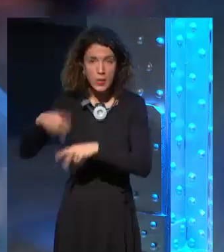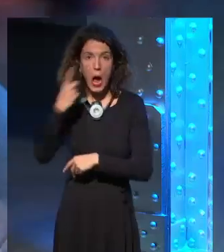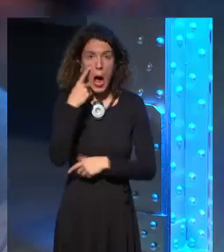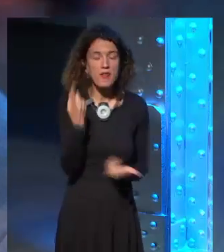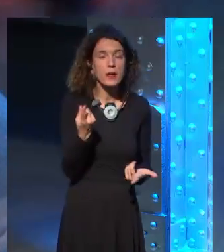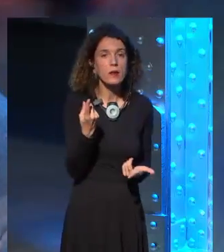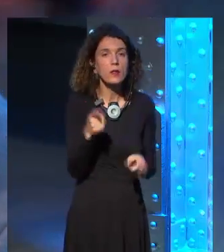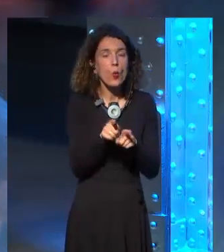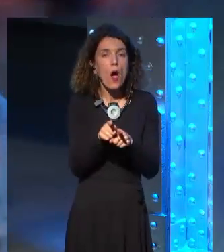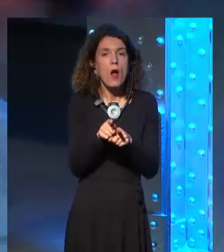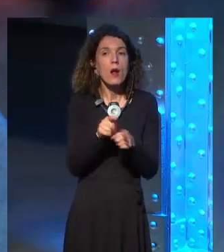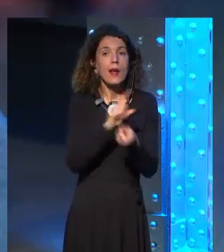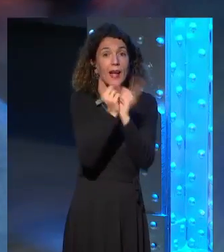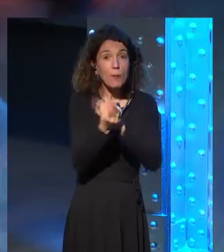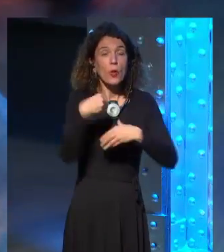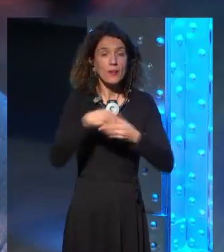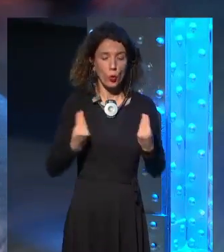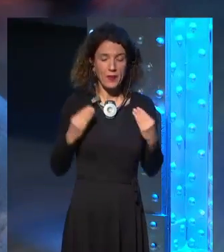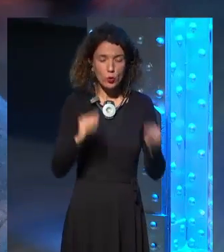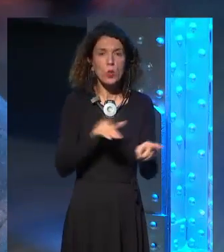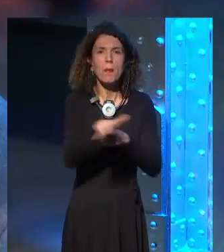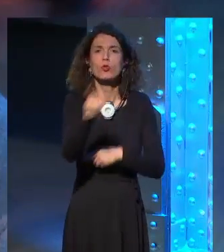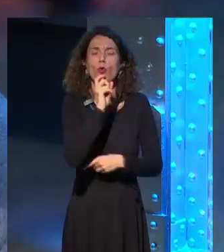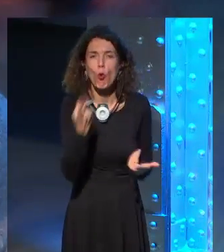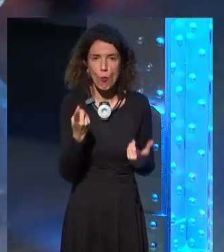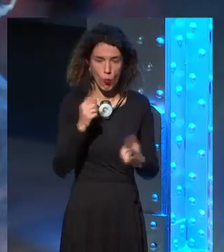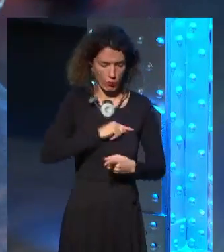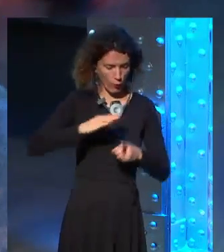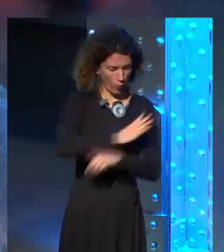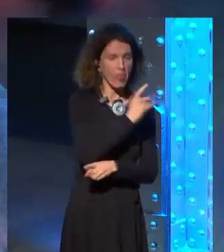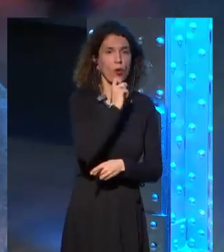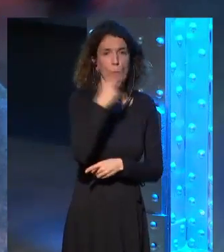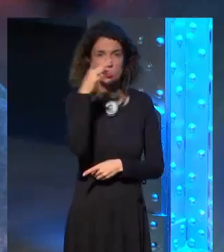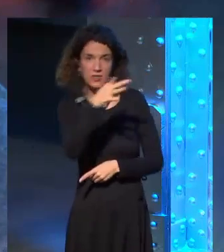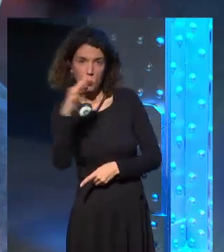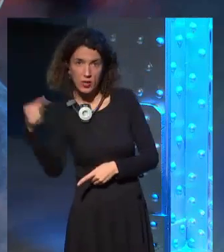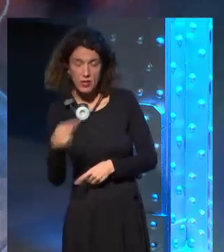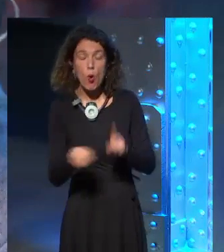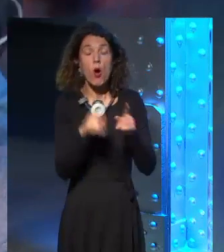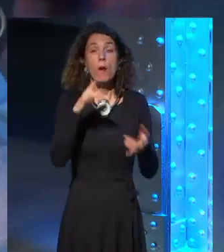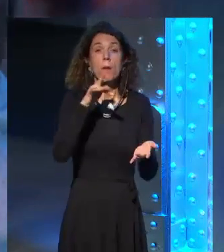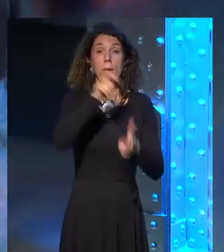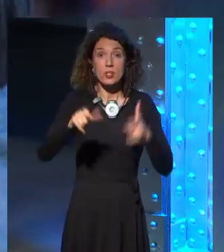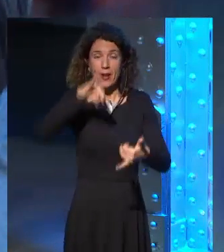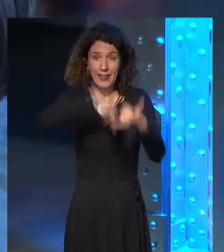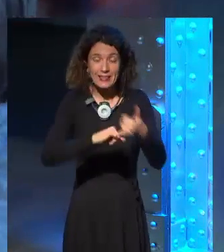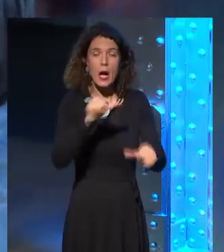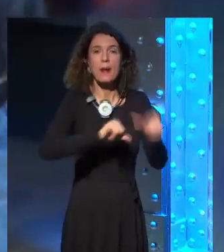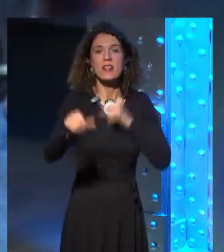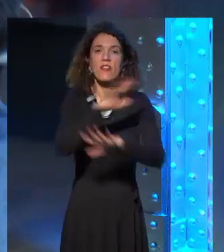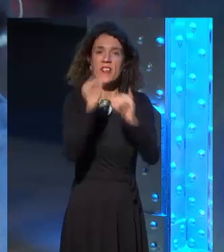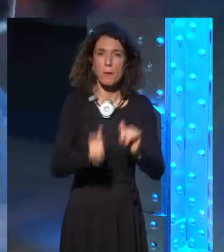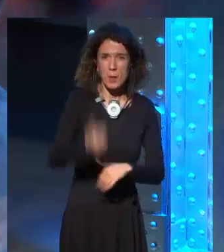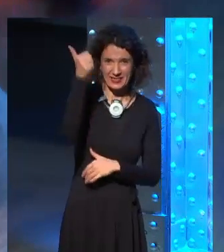circumstances impact happiness levels. And yes, they can see when people get married, there is an increase in happiness. It sort of slowly